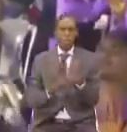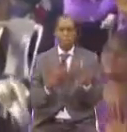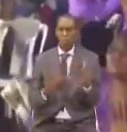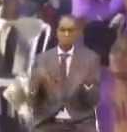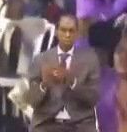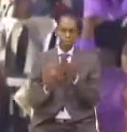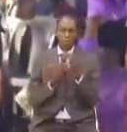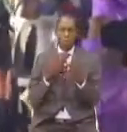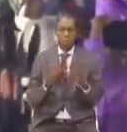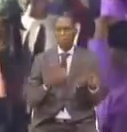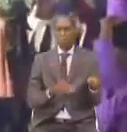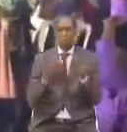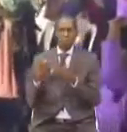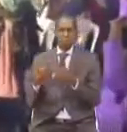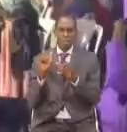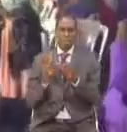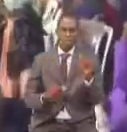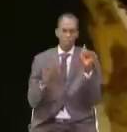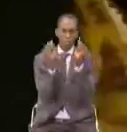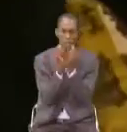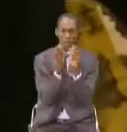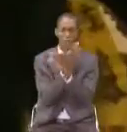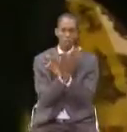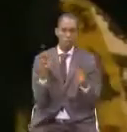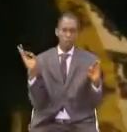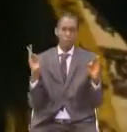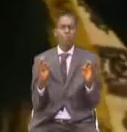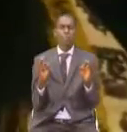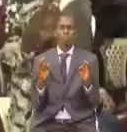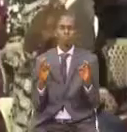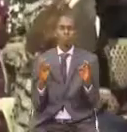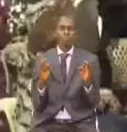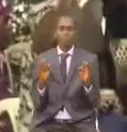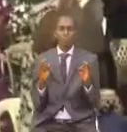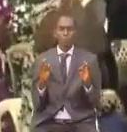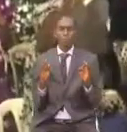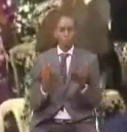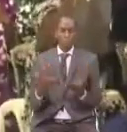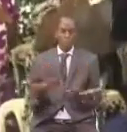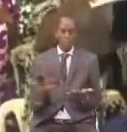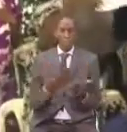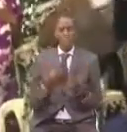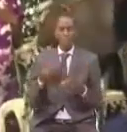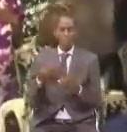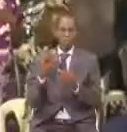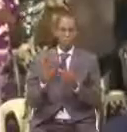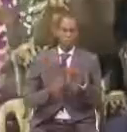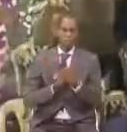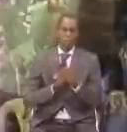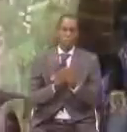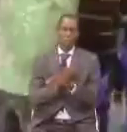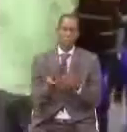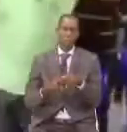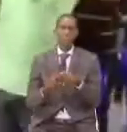Set every captive free. Here and in every nation.